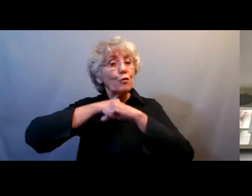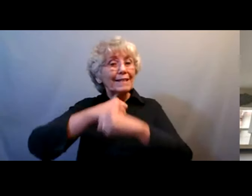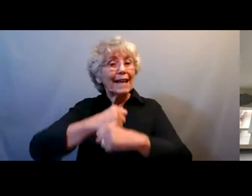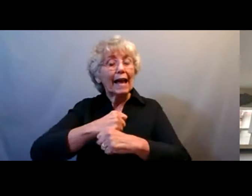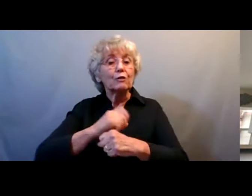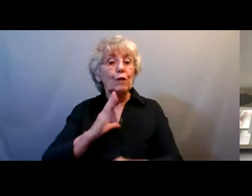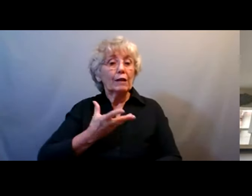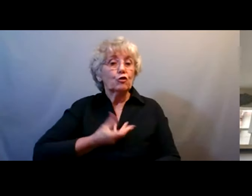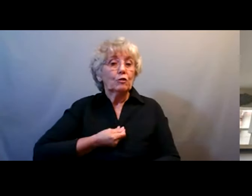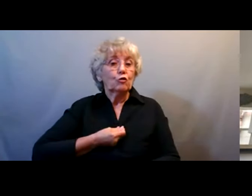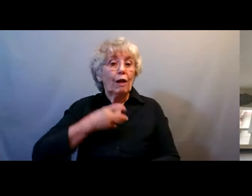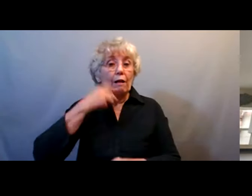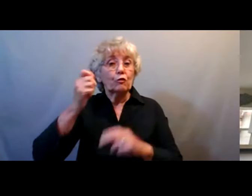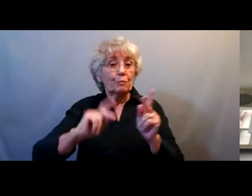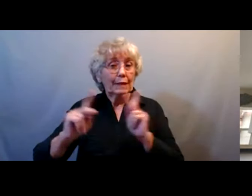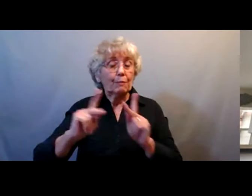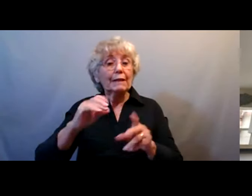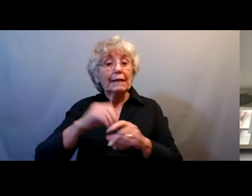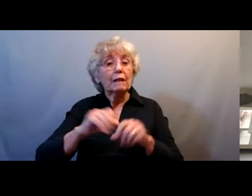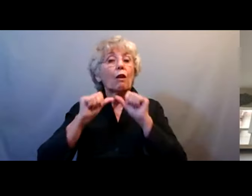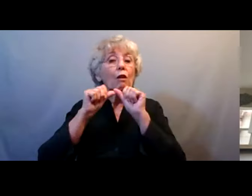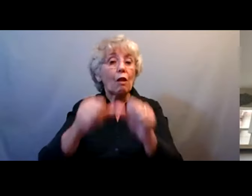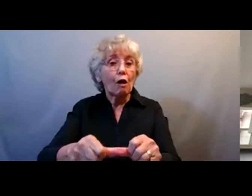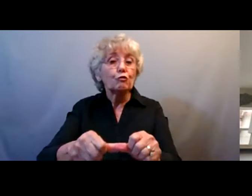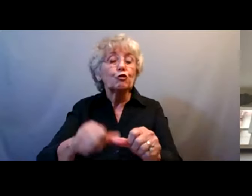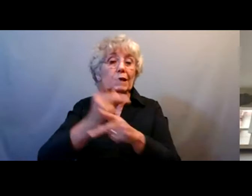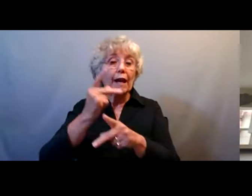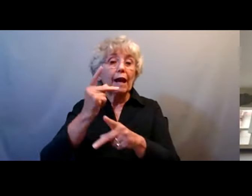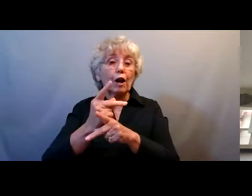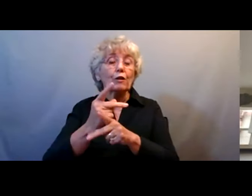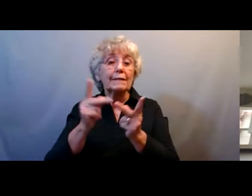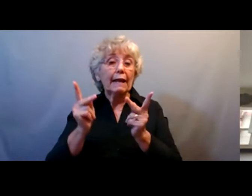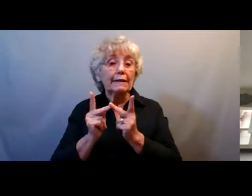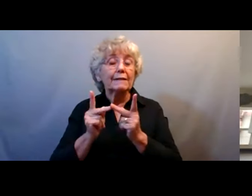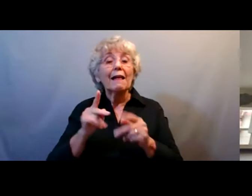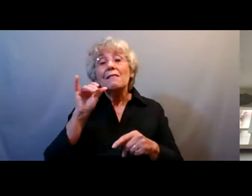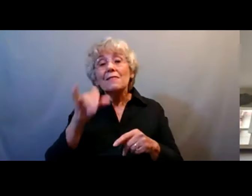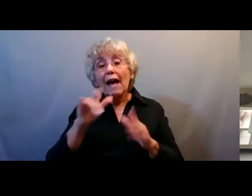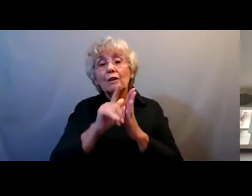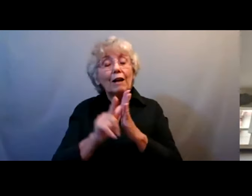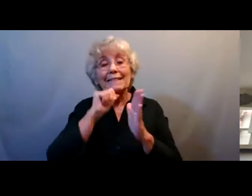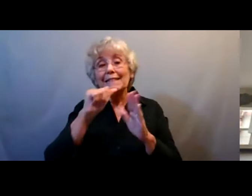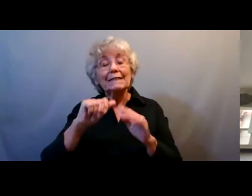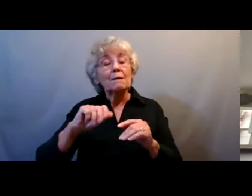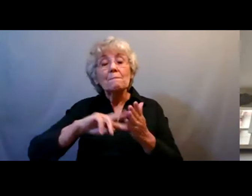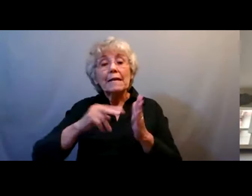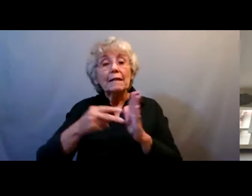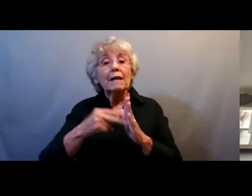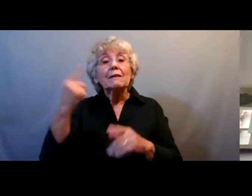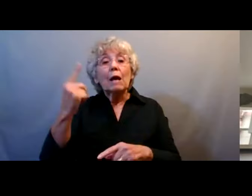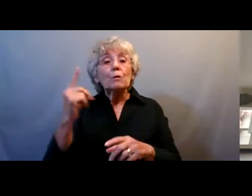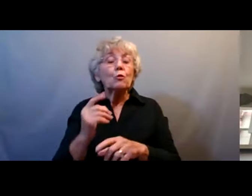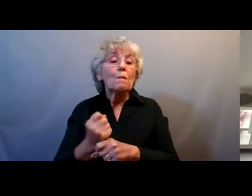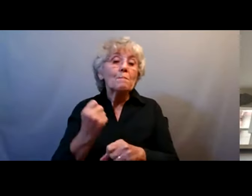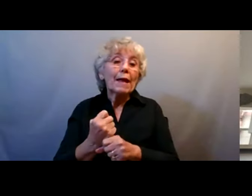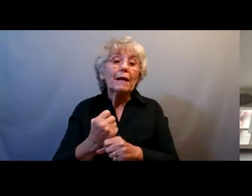transgender elders in long-term care settings did not stipulate that someone who made a mistake,